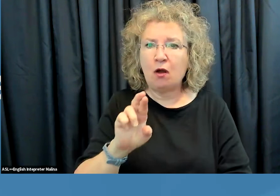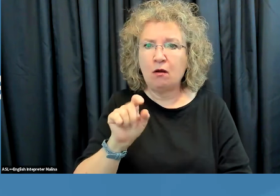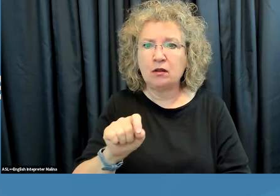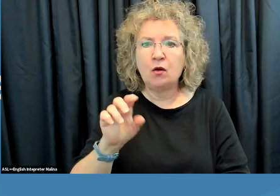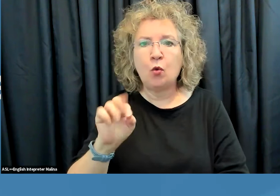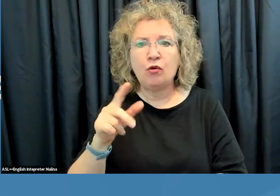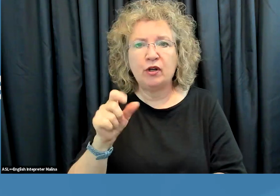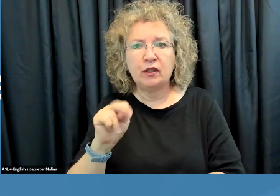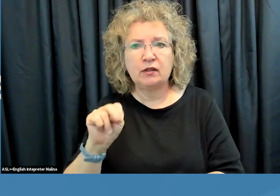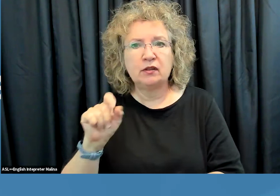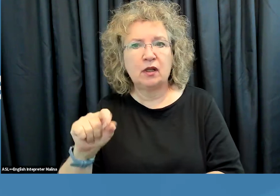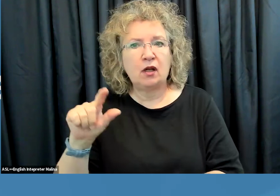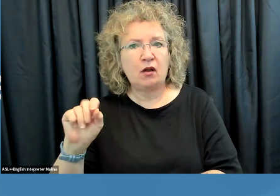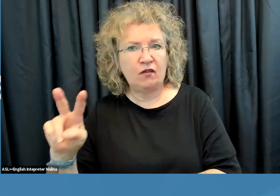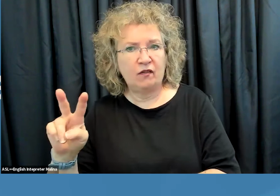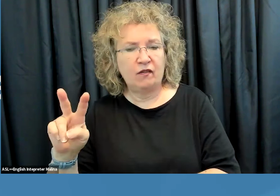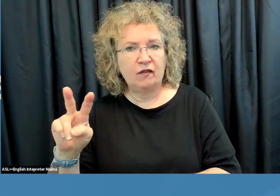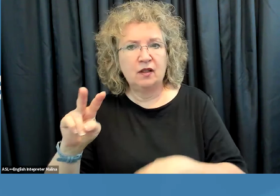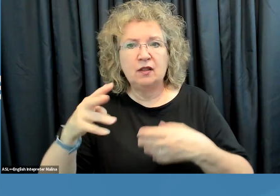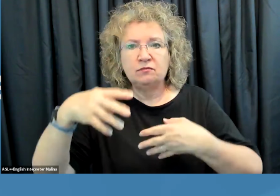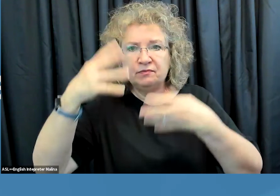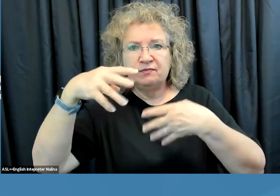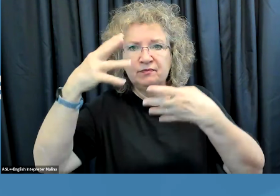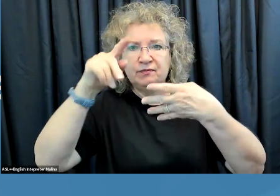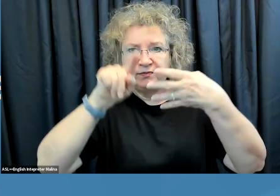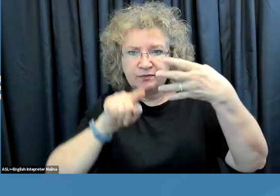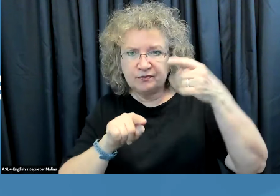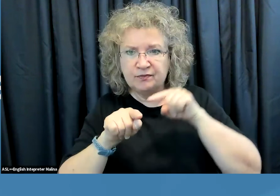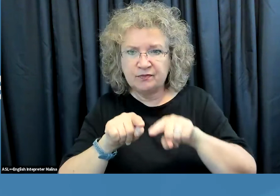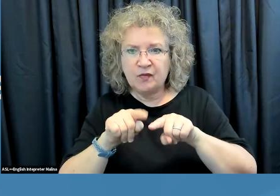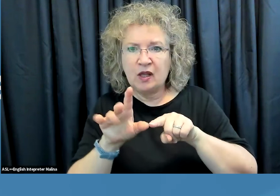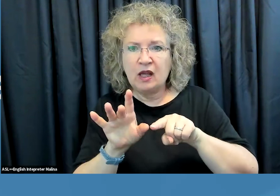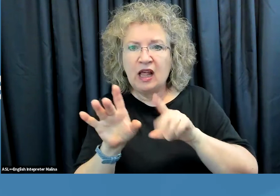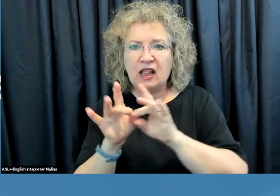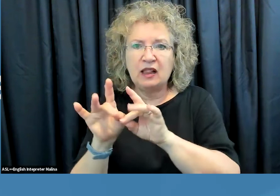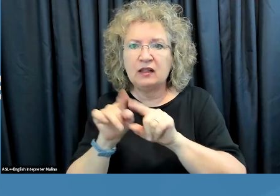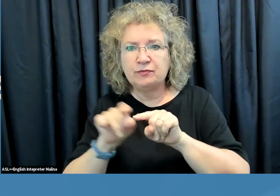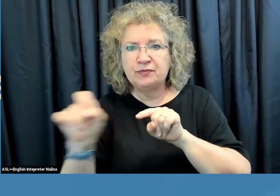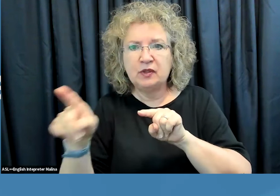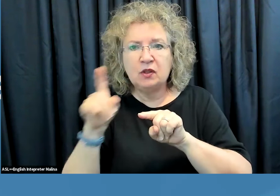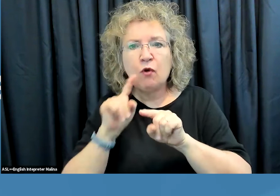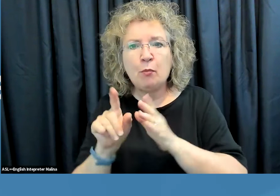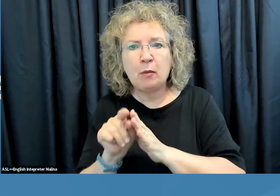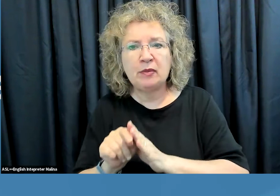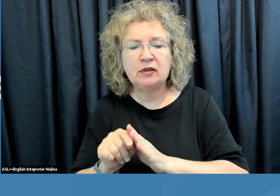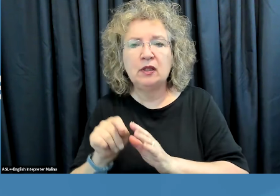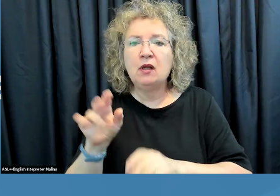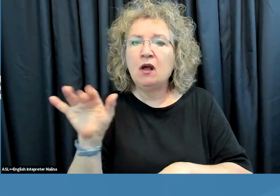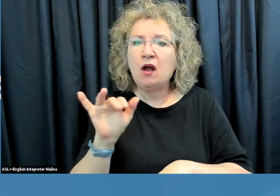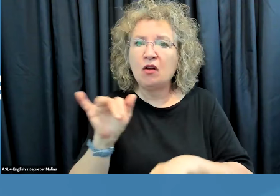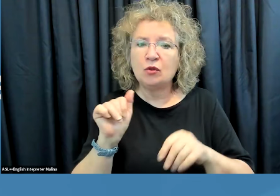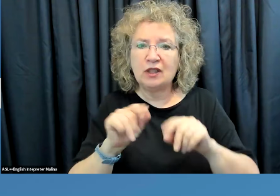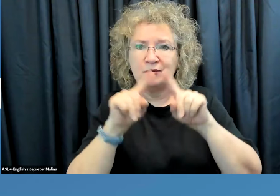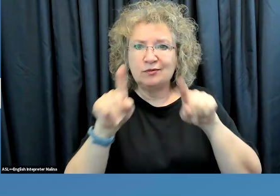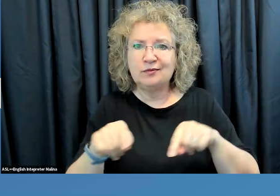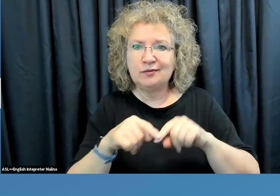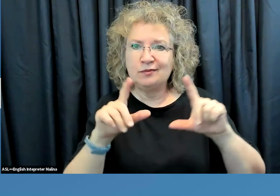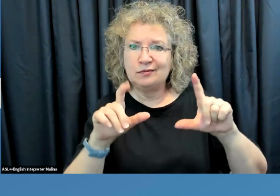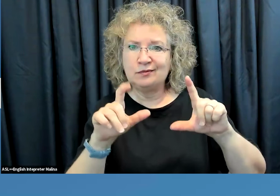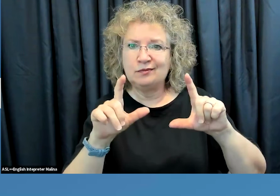dfr.oregon.gov. You'll scroll down and you'll find our publications link, and it's available by the QR code. Next slide, please.